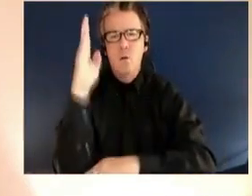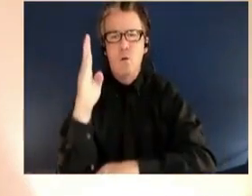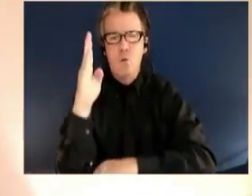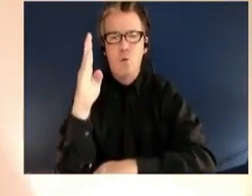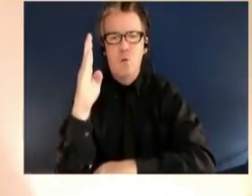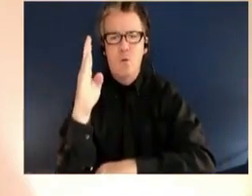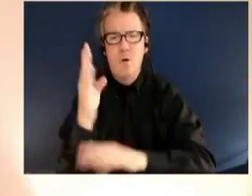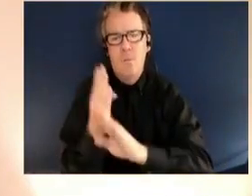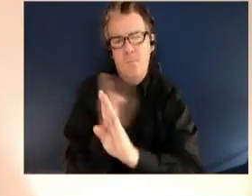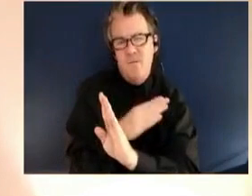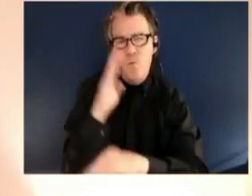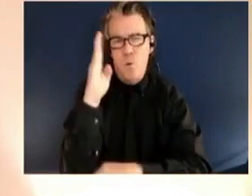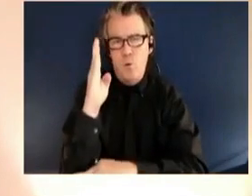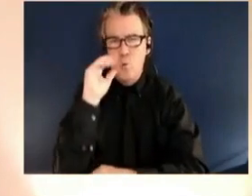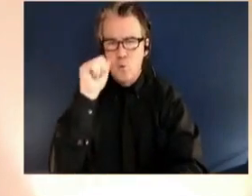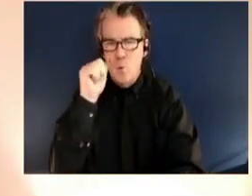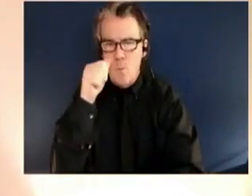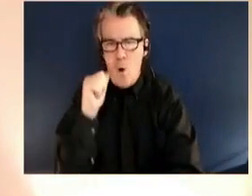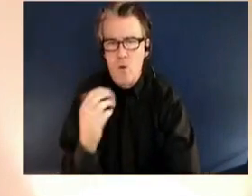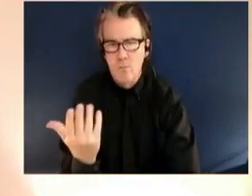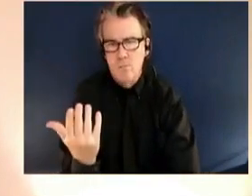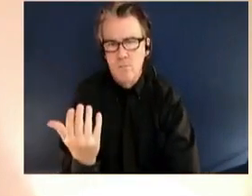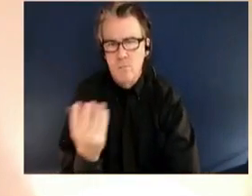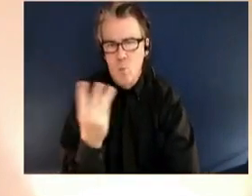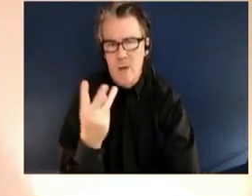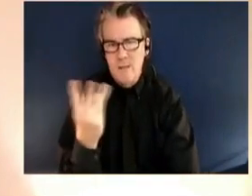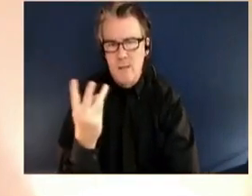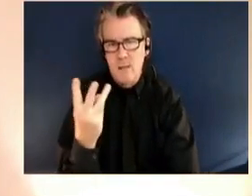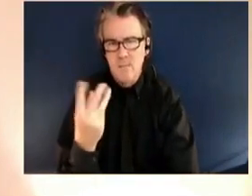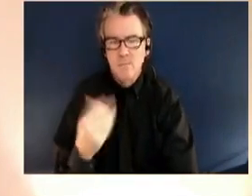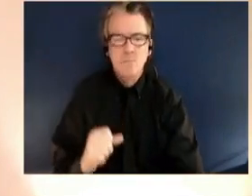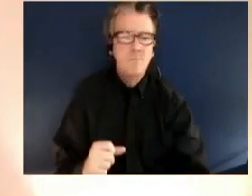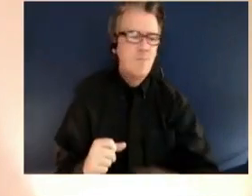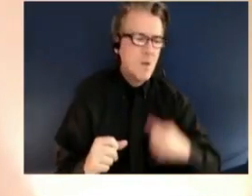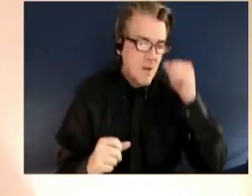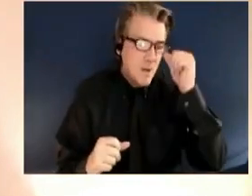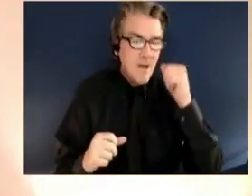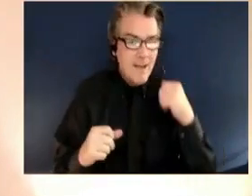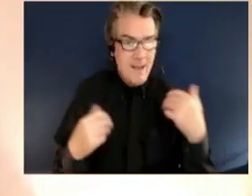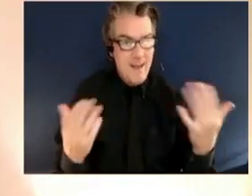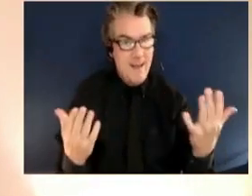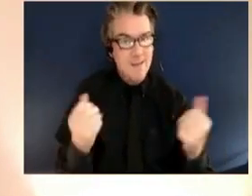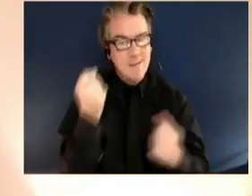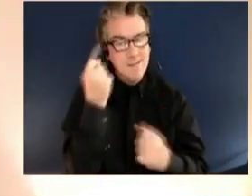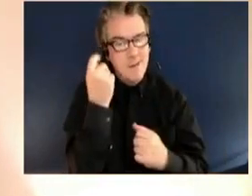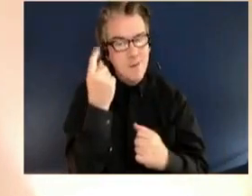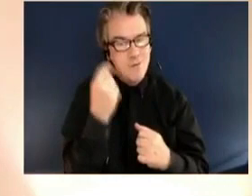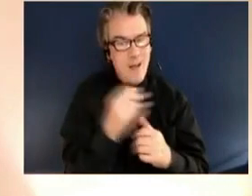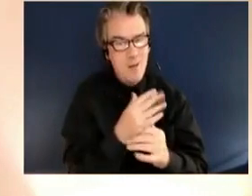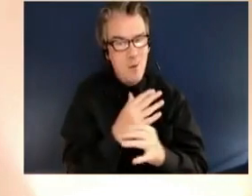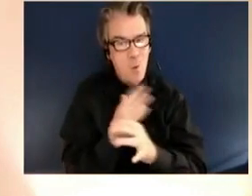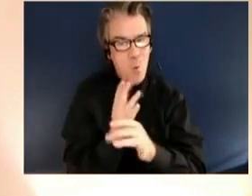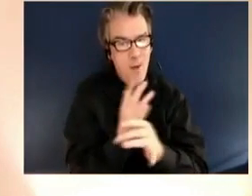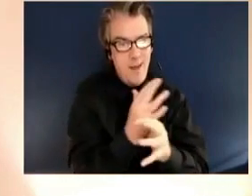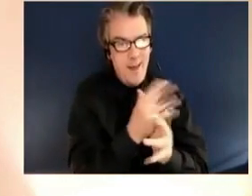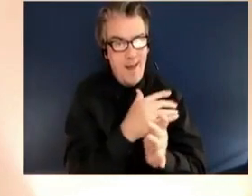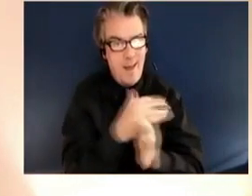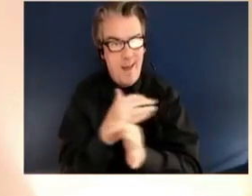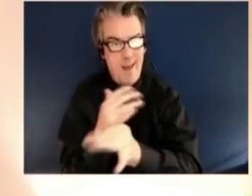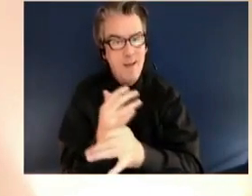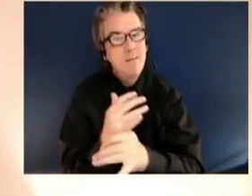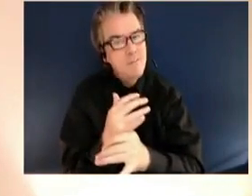that is the fact that the wind conditions did not become safe to start the patrol process that I just mentioned